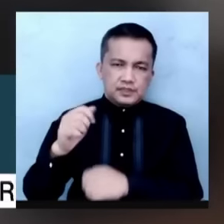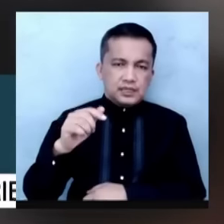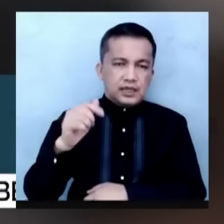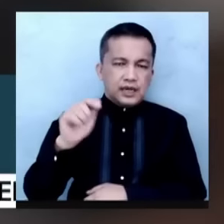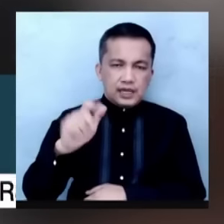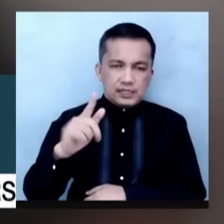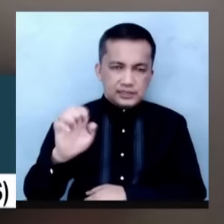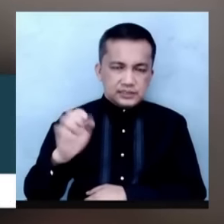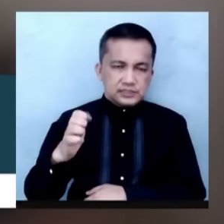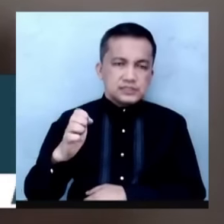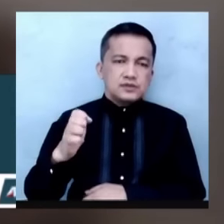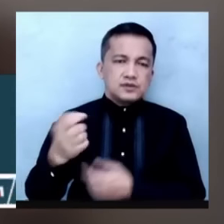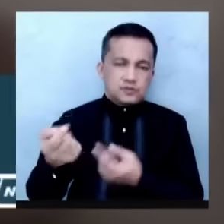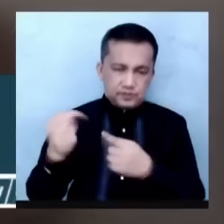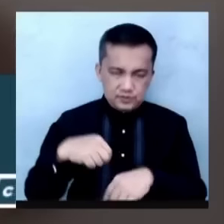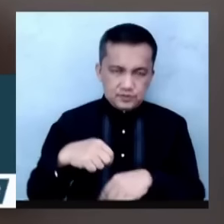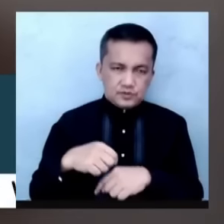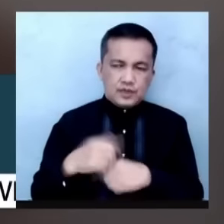their questions.